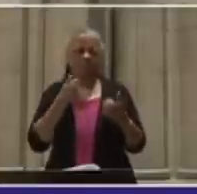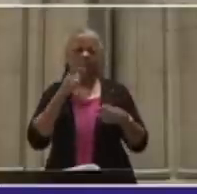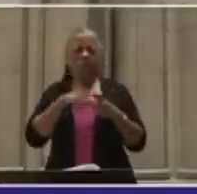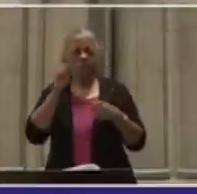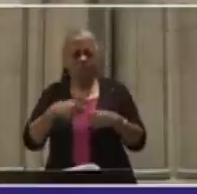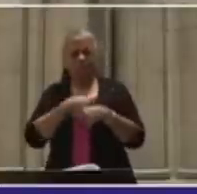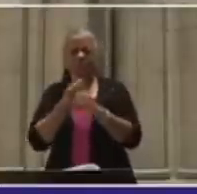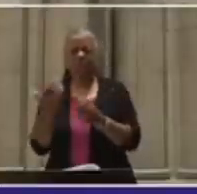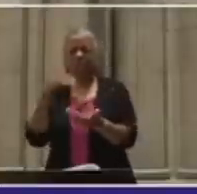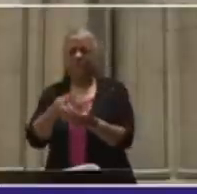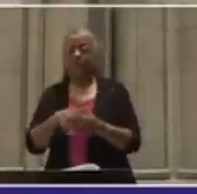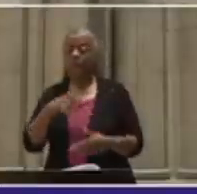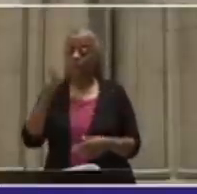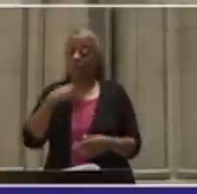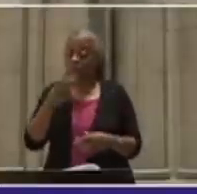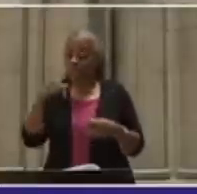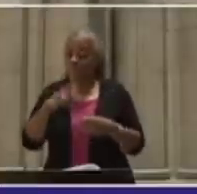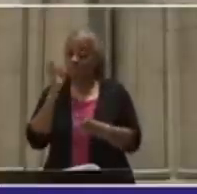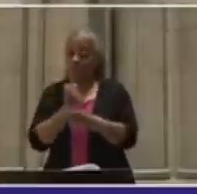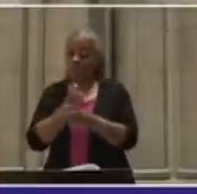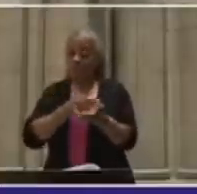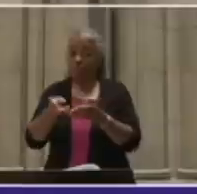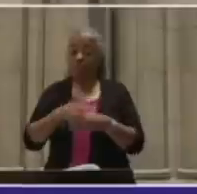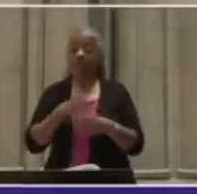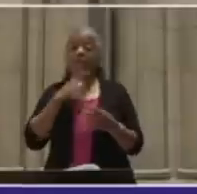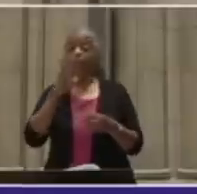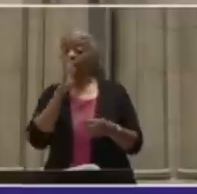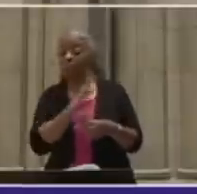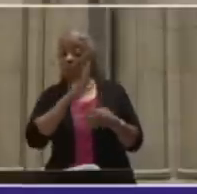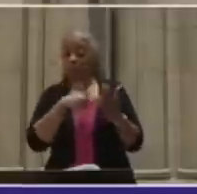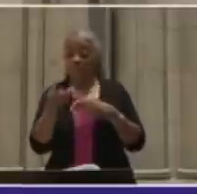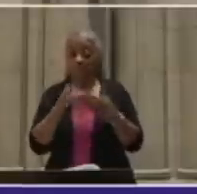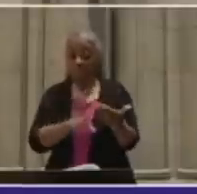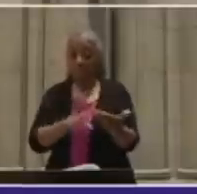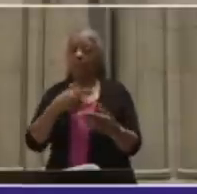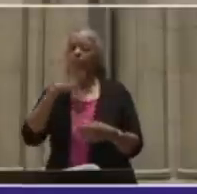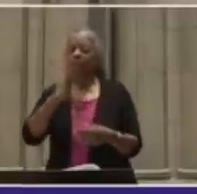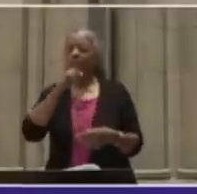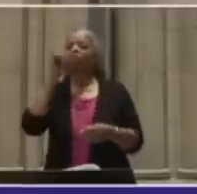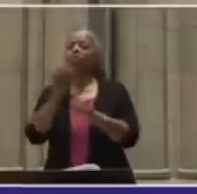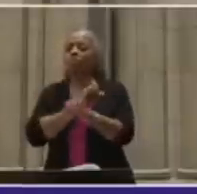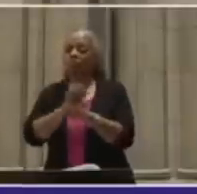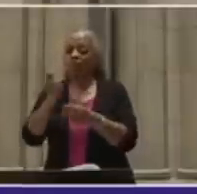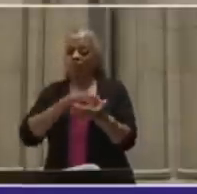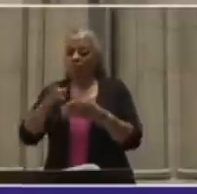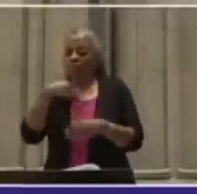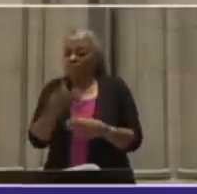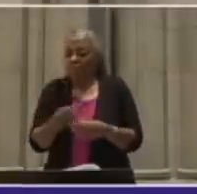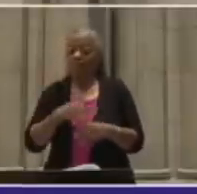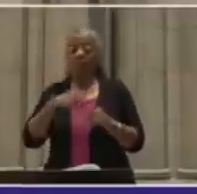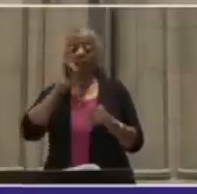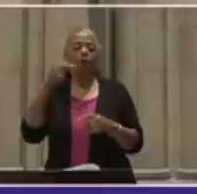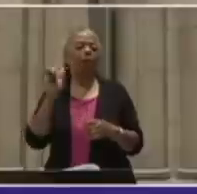have to tell this hard truth. If we're going to turn from all this death, we need real truth-telling. But not